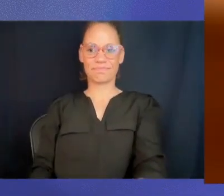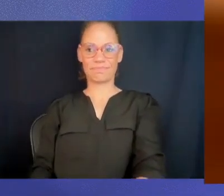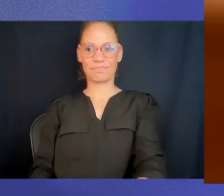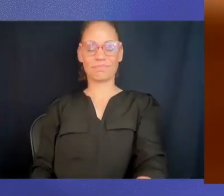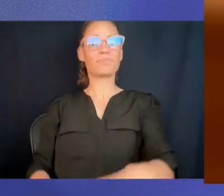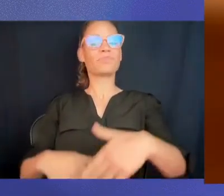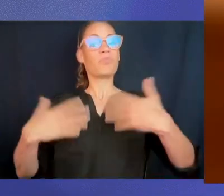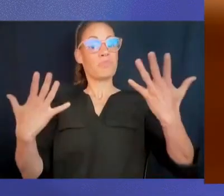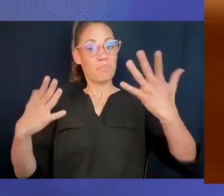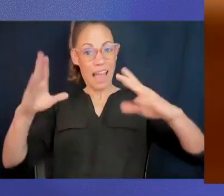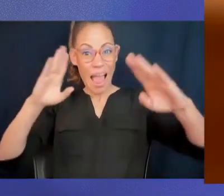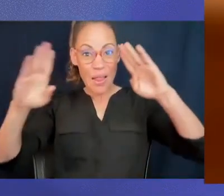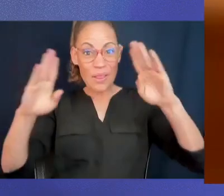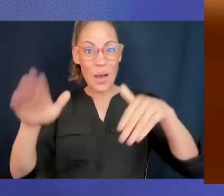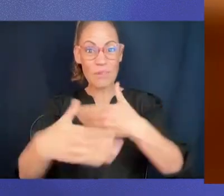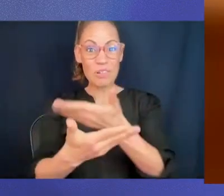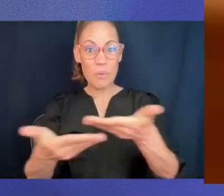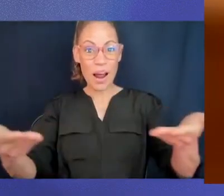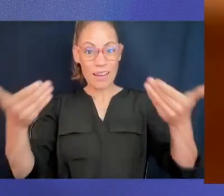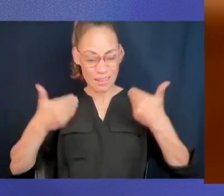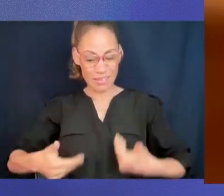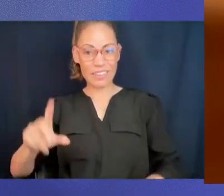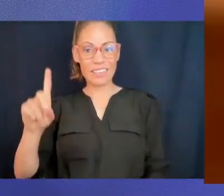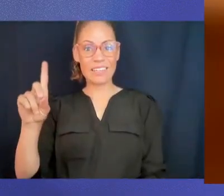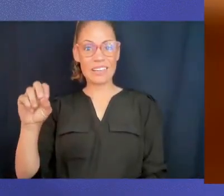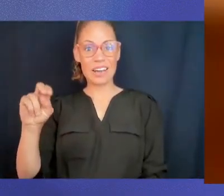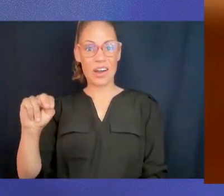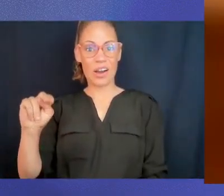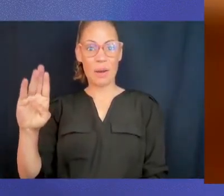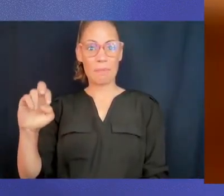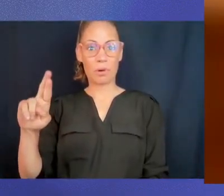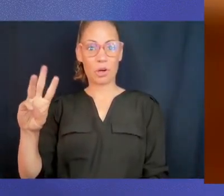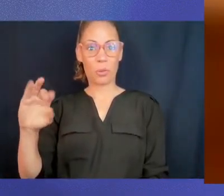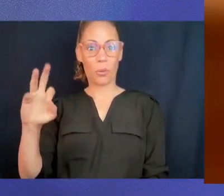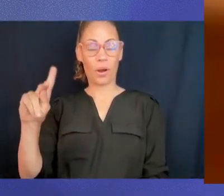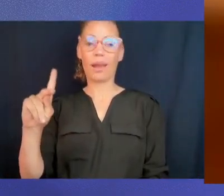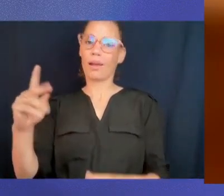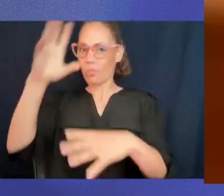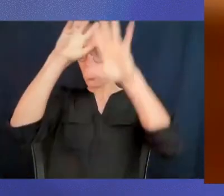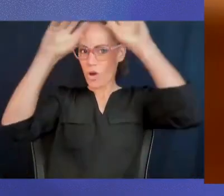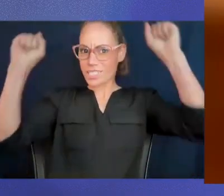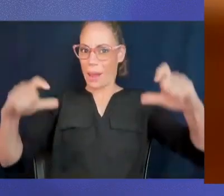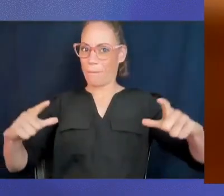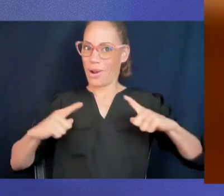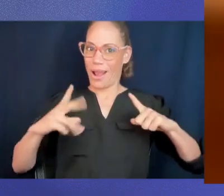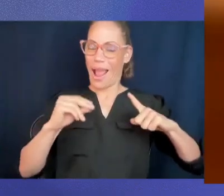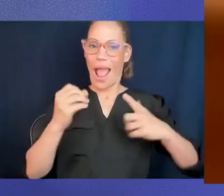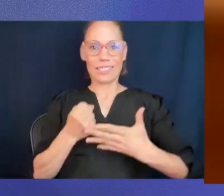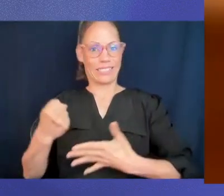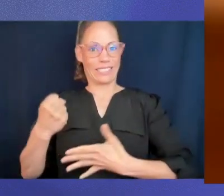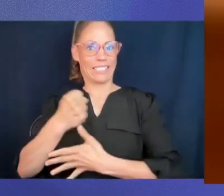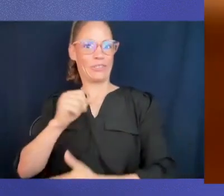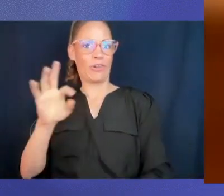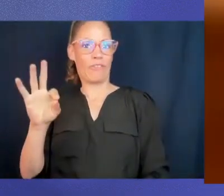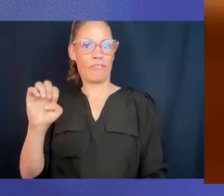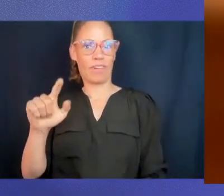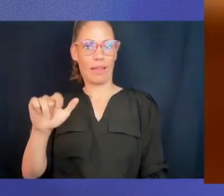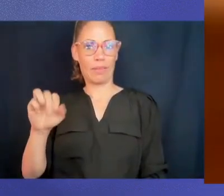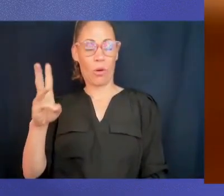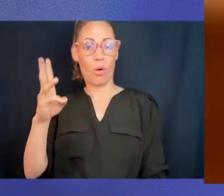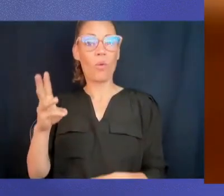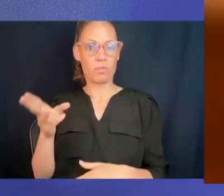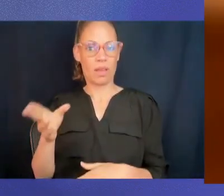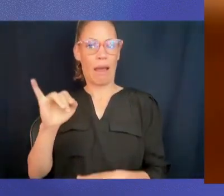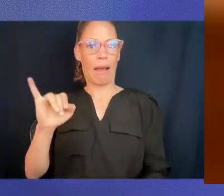Well, hello, everyone. I'm Don Berwick, President Emeritus and Senior Fellow at the Institute for Healthcare Improvement,